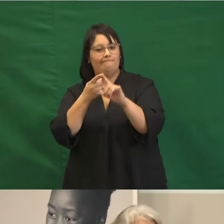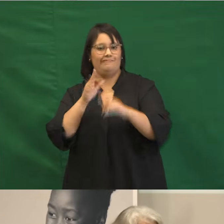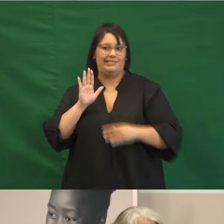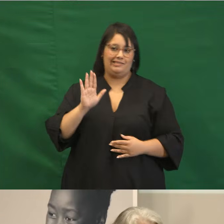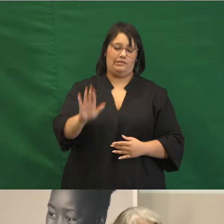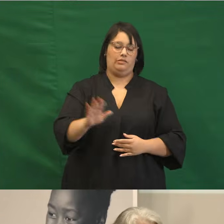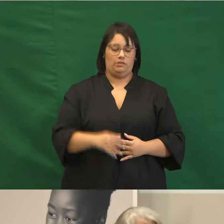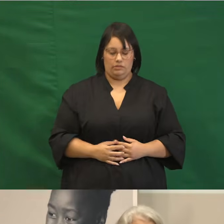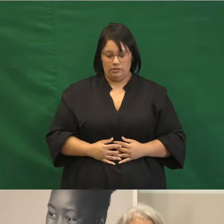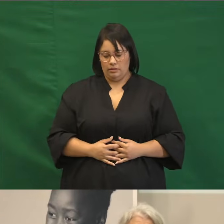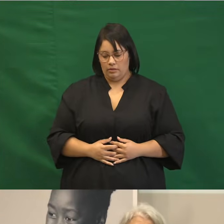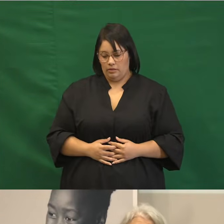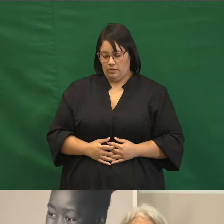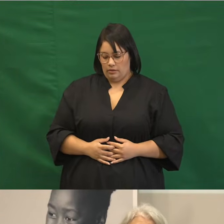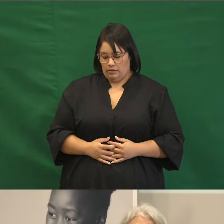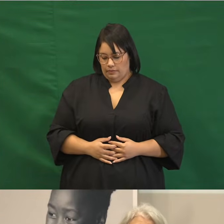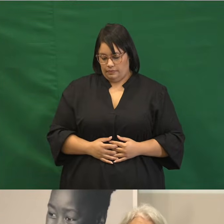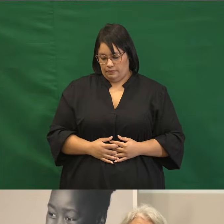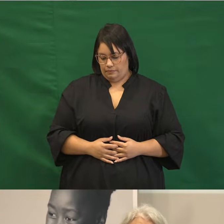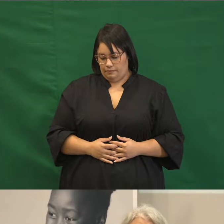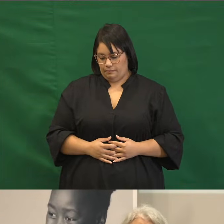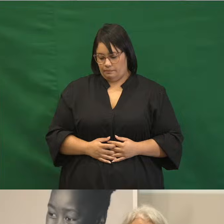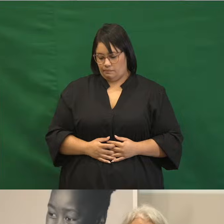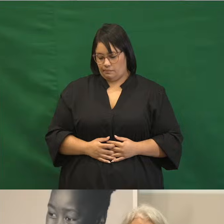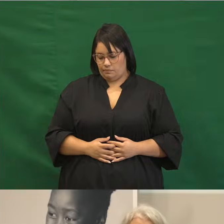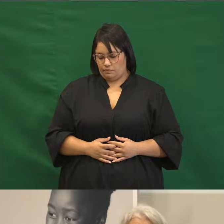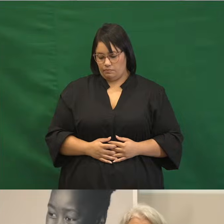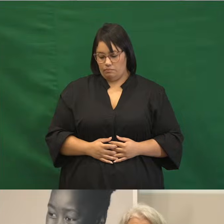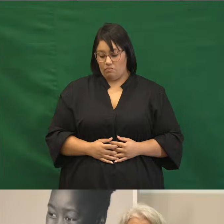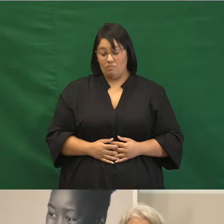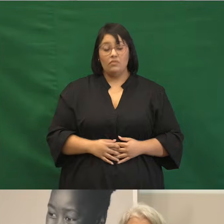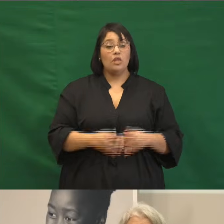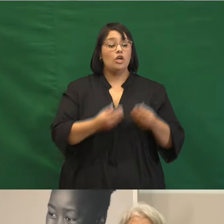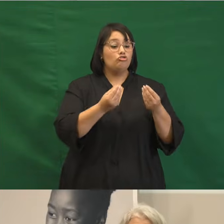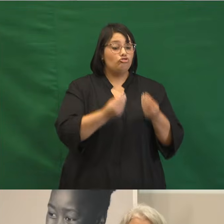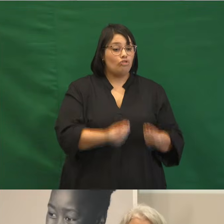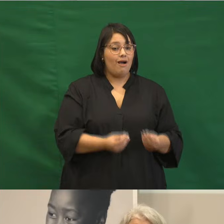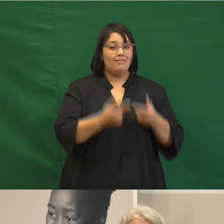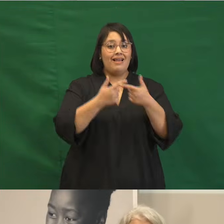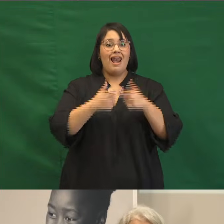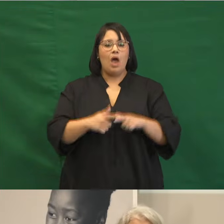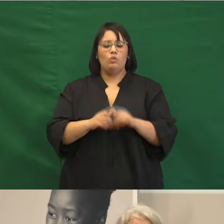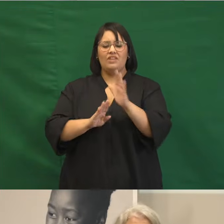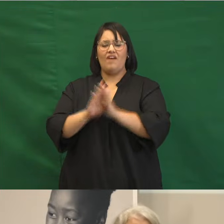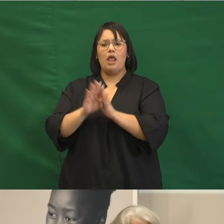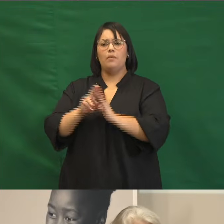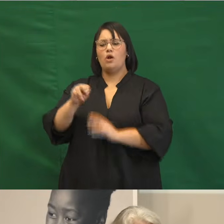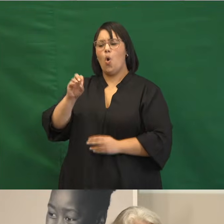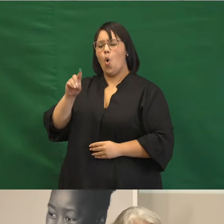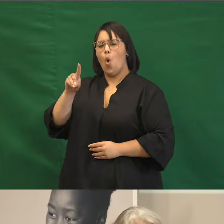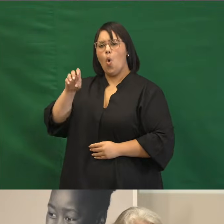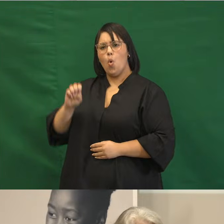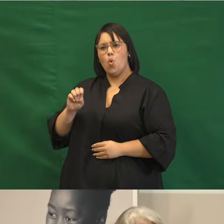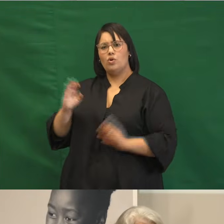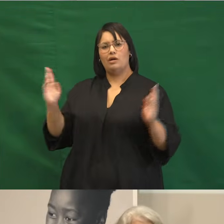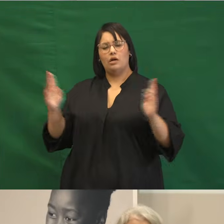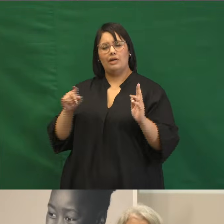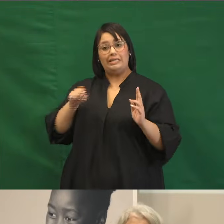Next slide. The Child Language Development Node is one of SADiLaR's 6